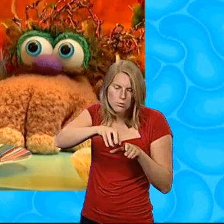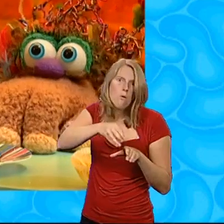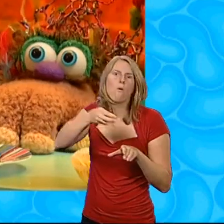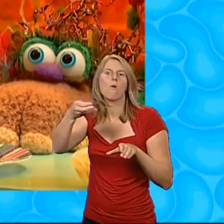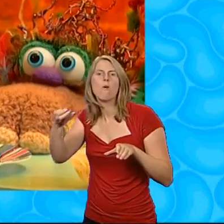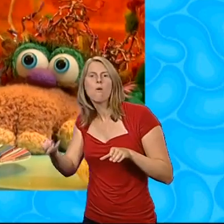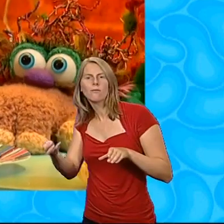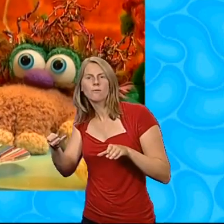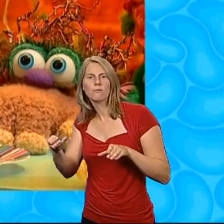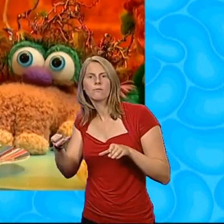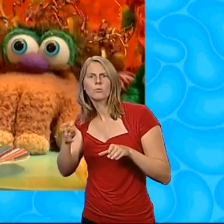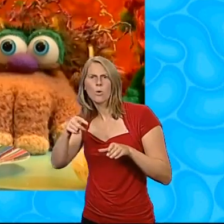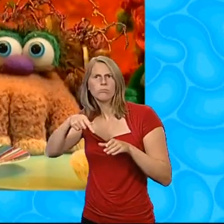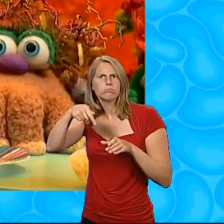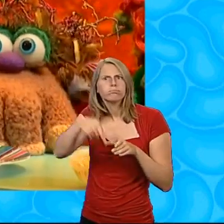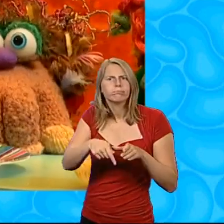the tops off like this.